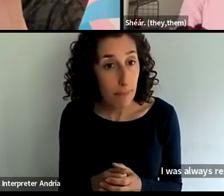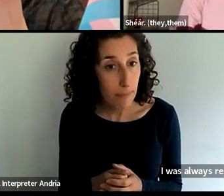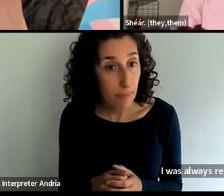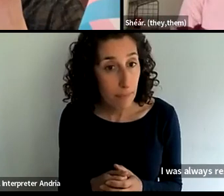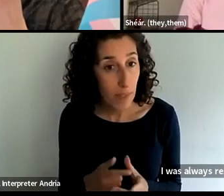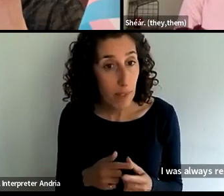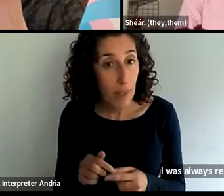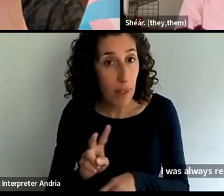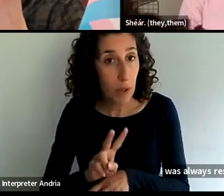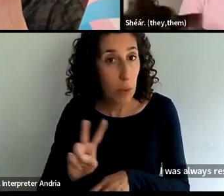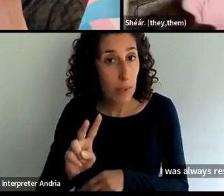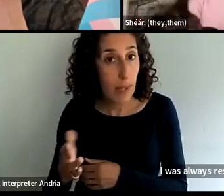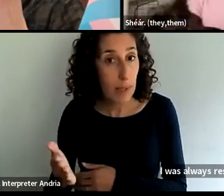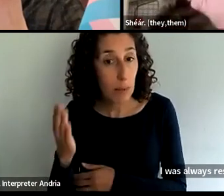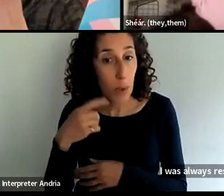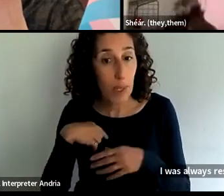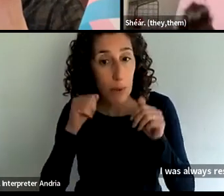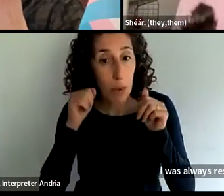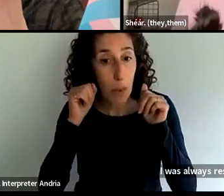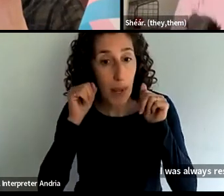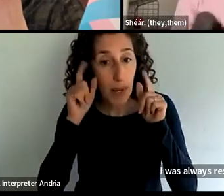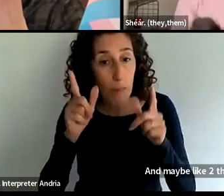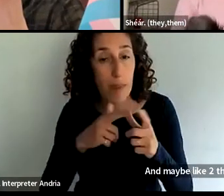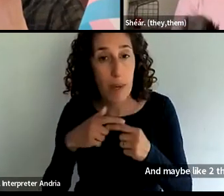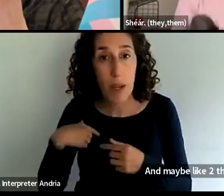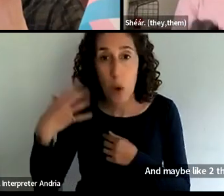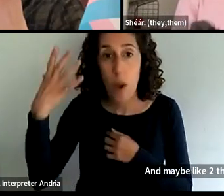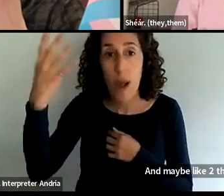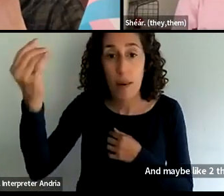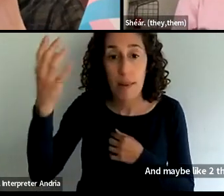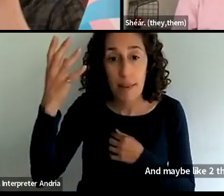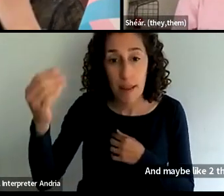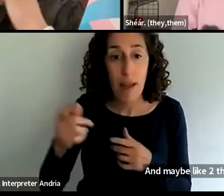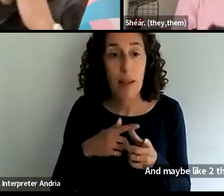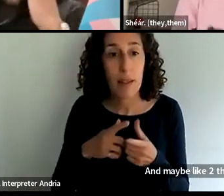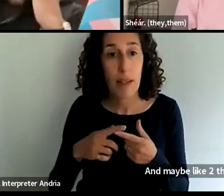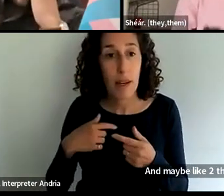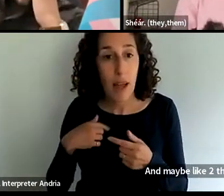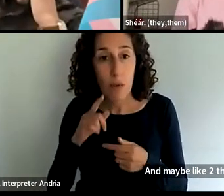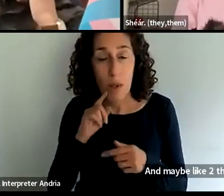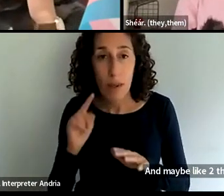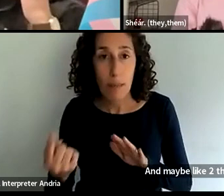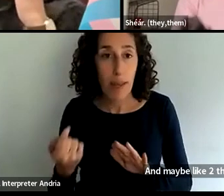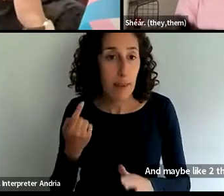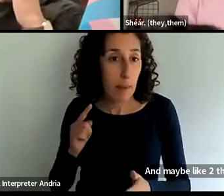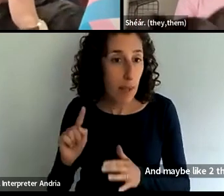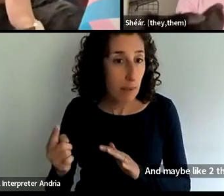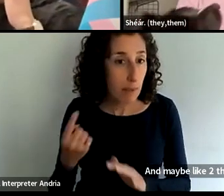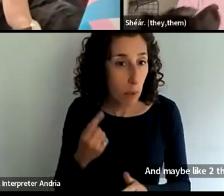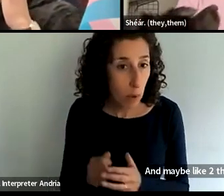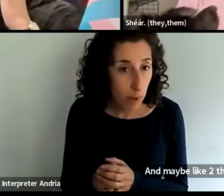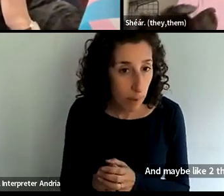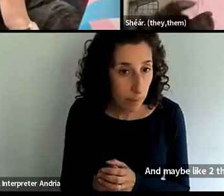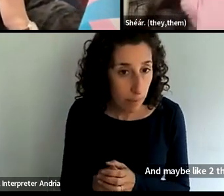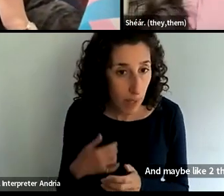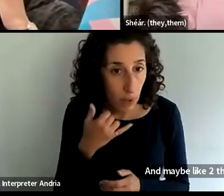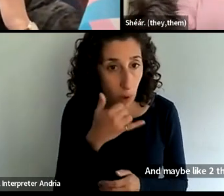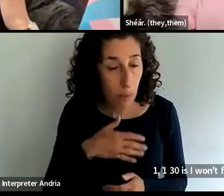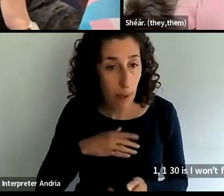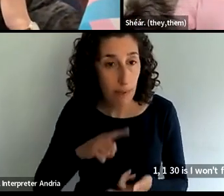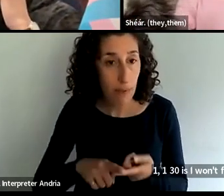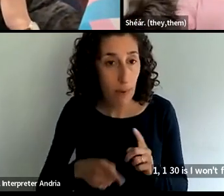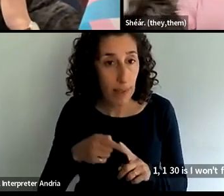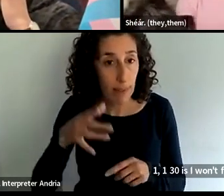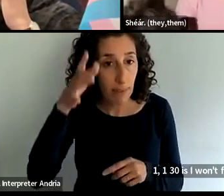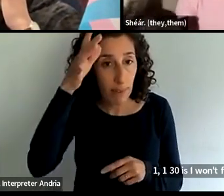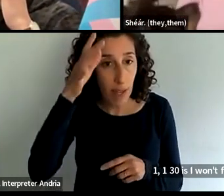walked outside. Well, 1:30ish. I walked outside, used the payphone to call someone. I called a friend's father.